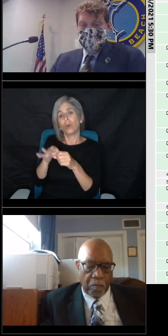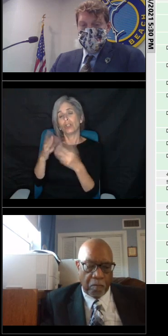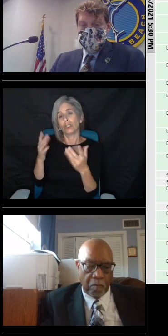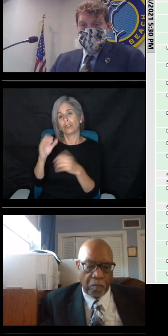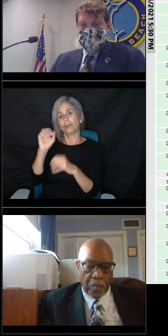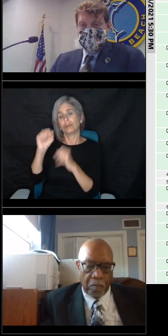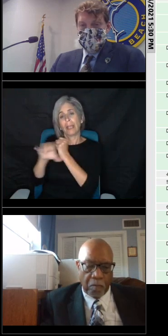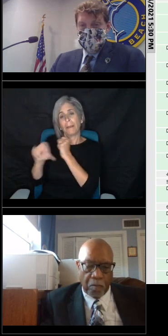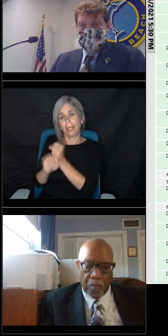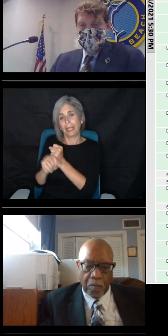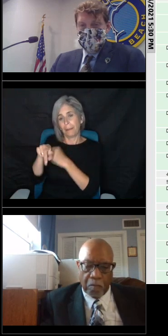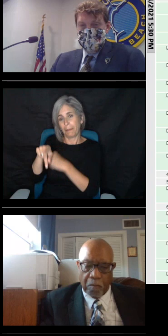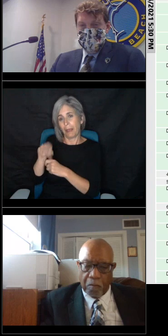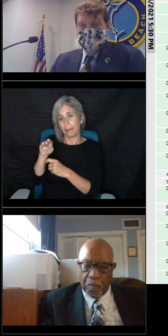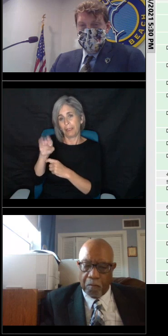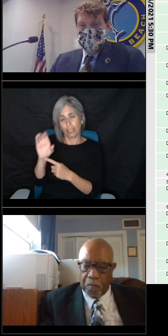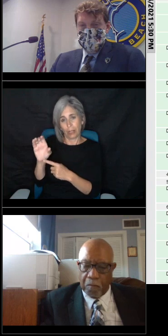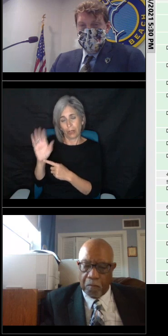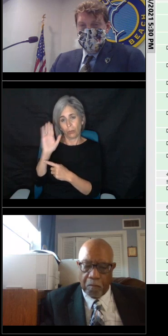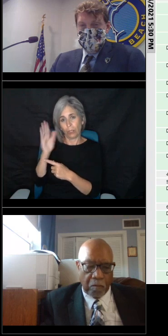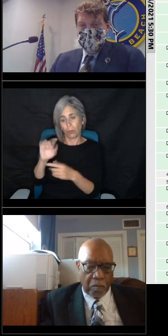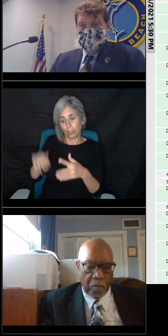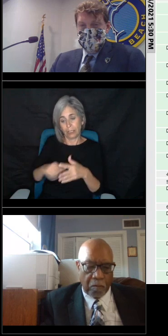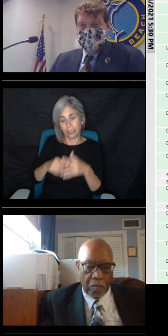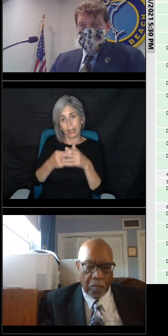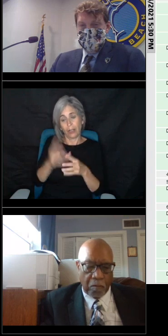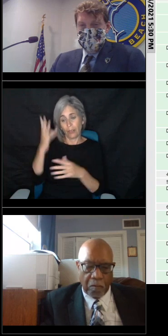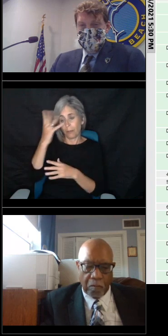in Palm Beach County, and we will be starting in the